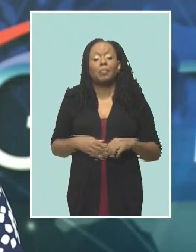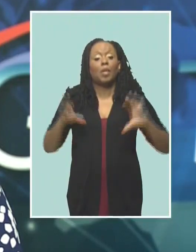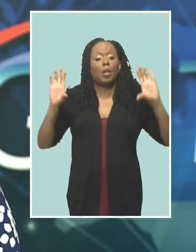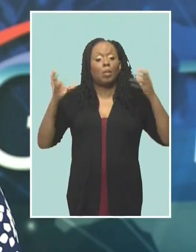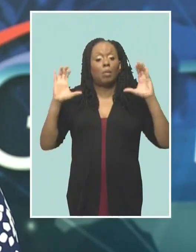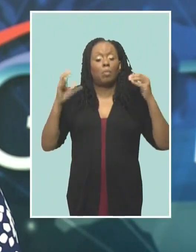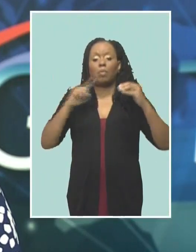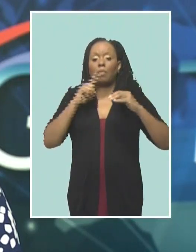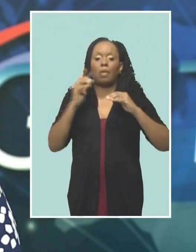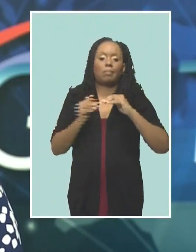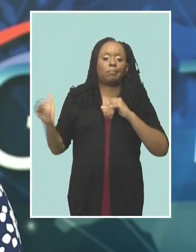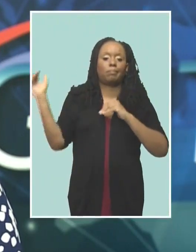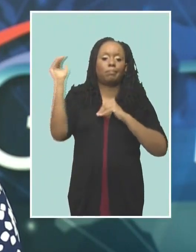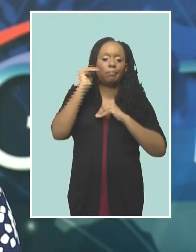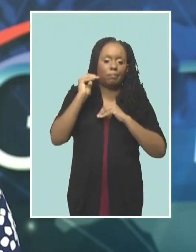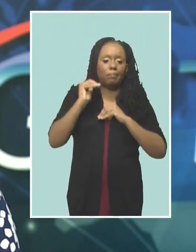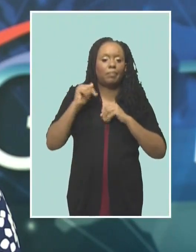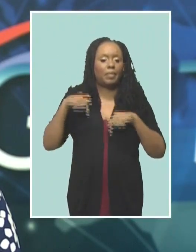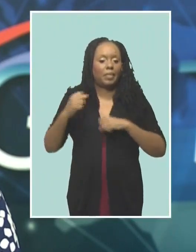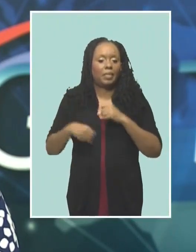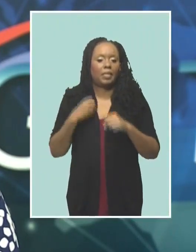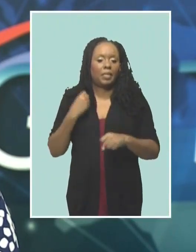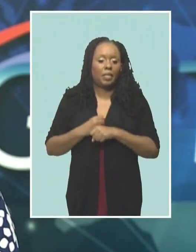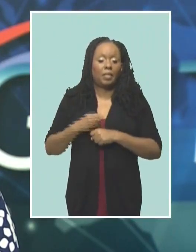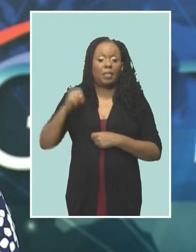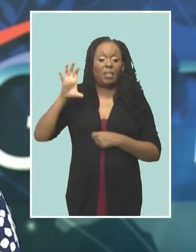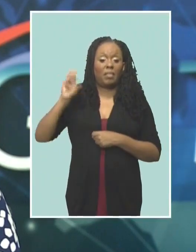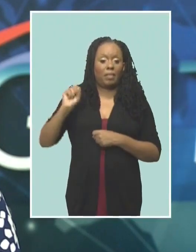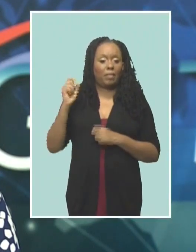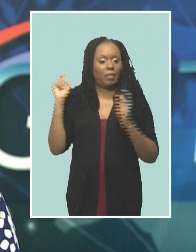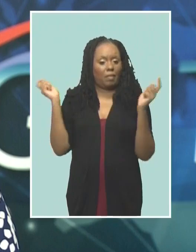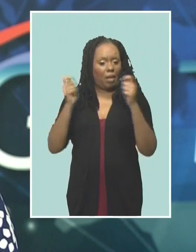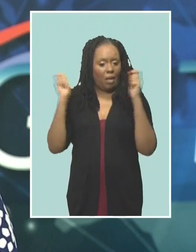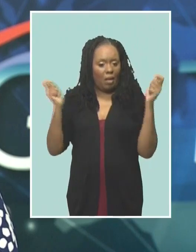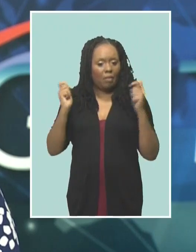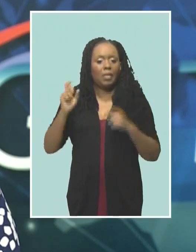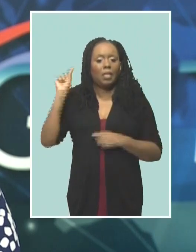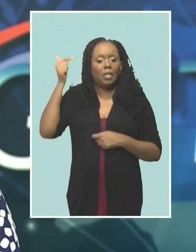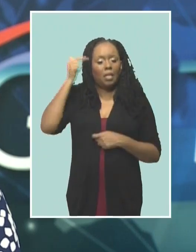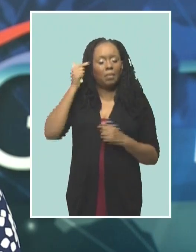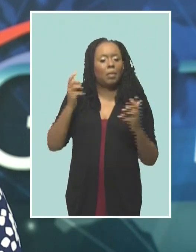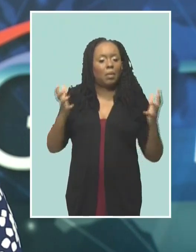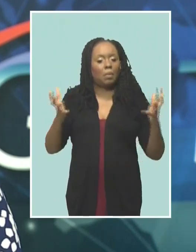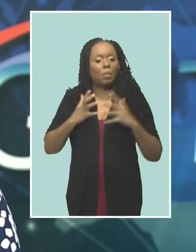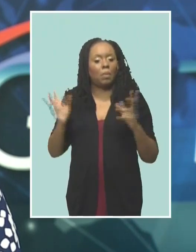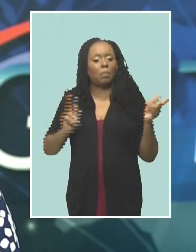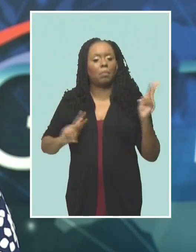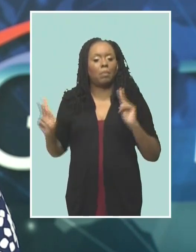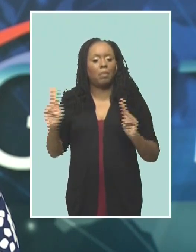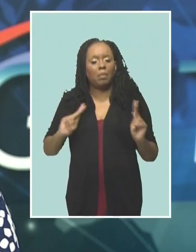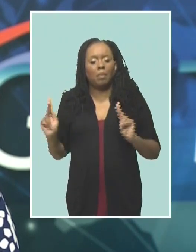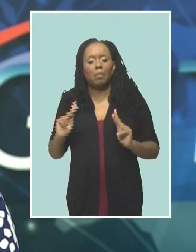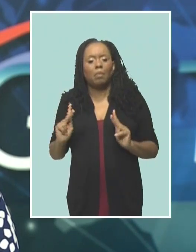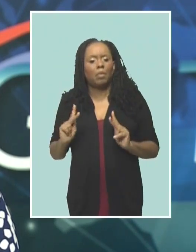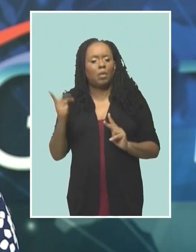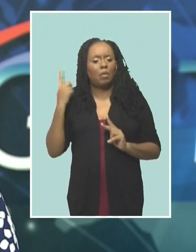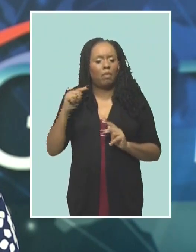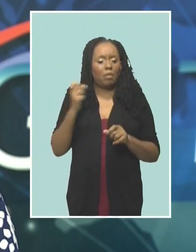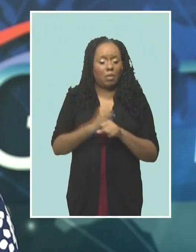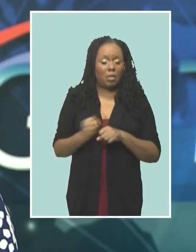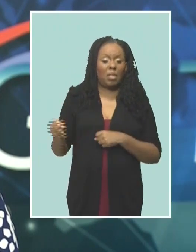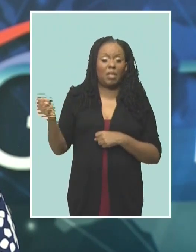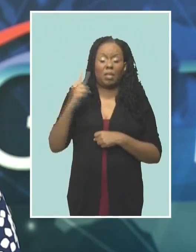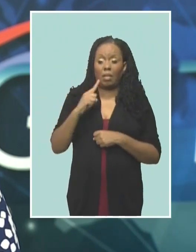Crop Over has grown by leaps and bounds this year, and with the 50th anniversary climaxing, one government official is urging stakeholders to